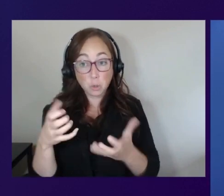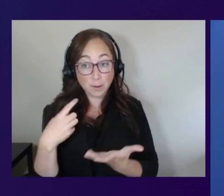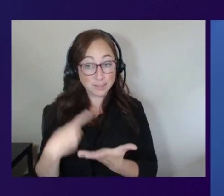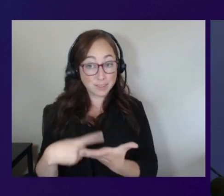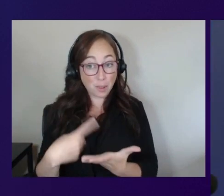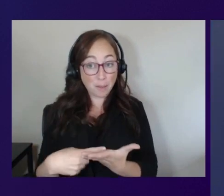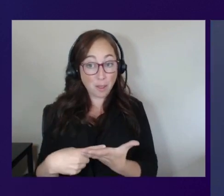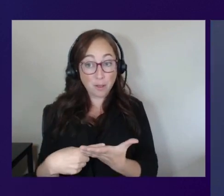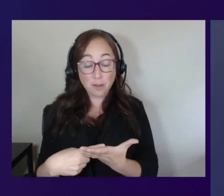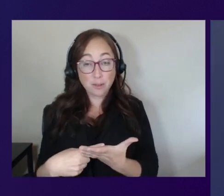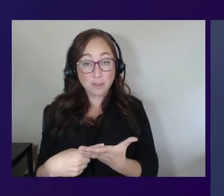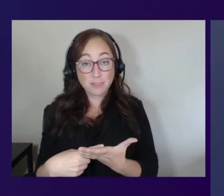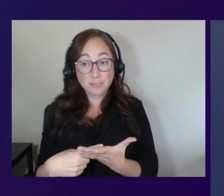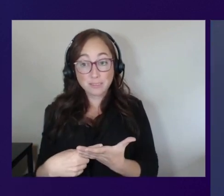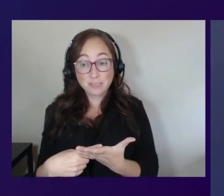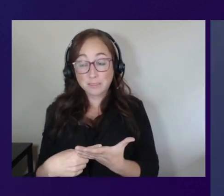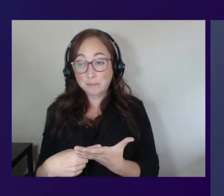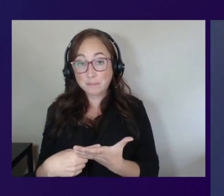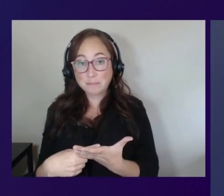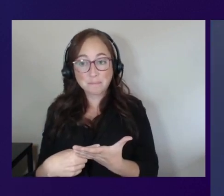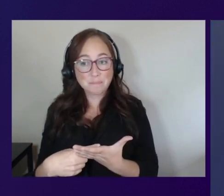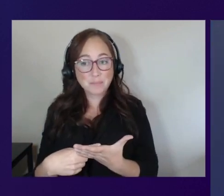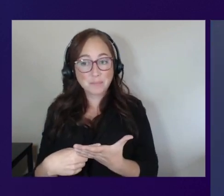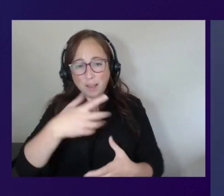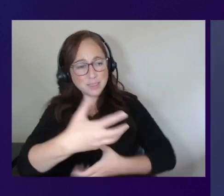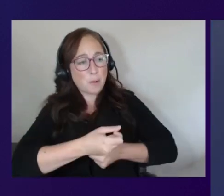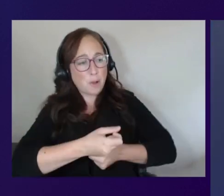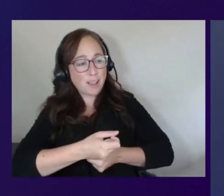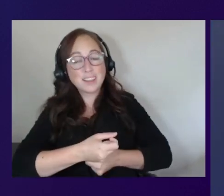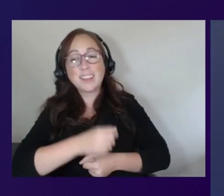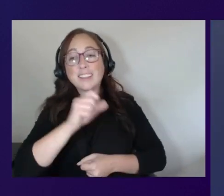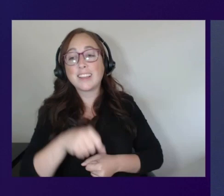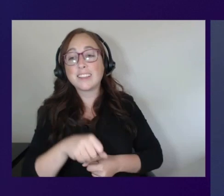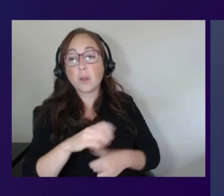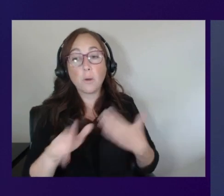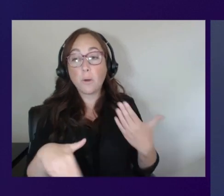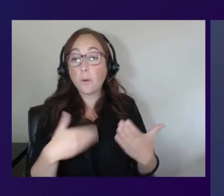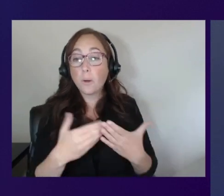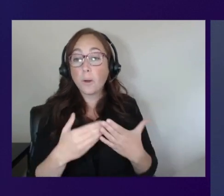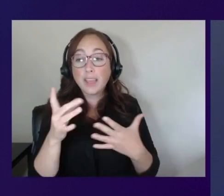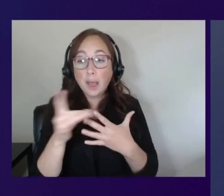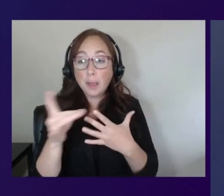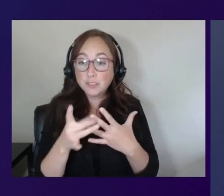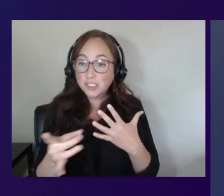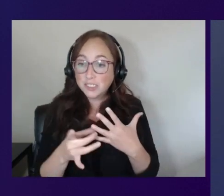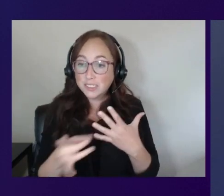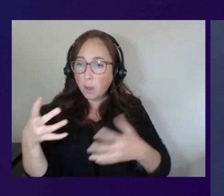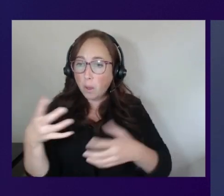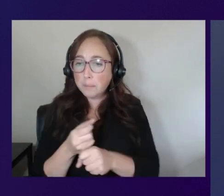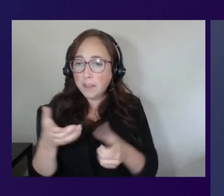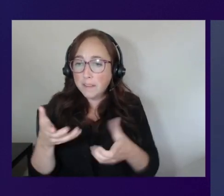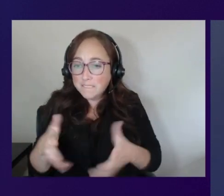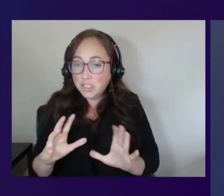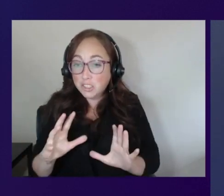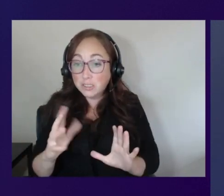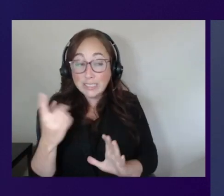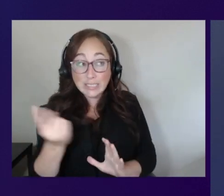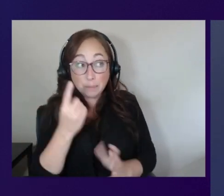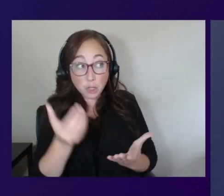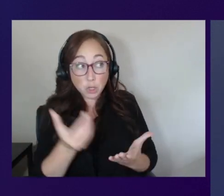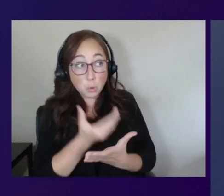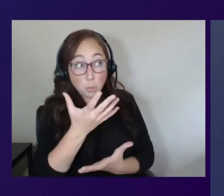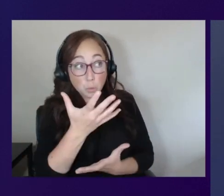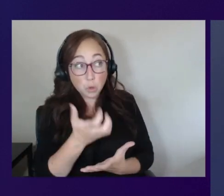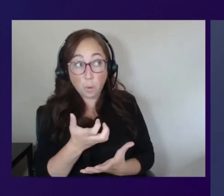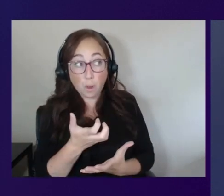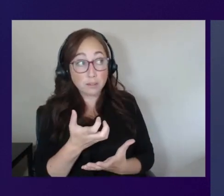just kind of what we just summarize it. Yeah, you've summarized all of the options. Are there any new features, anything cool you want to kind of brag about right